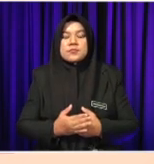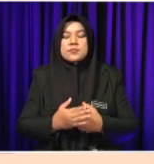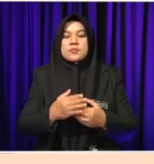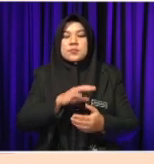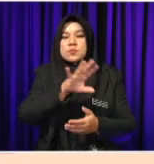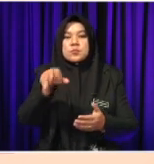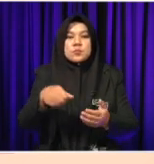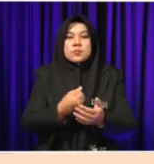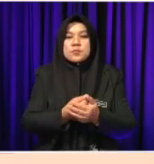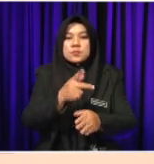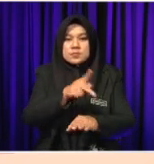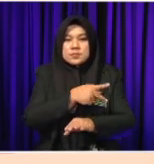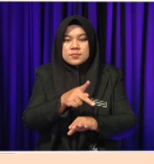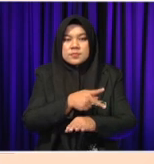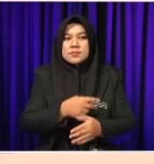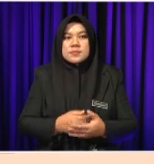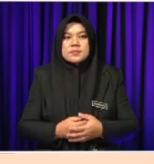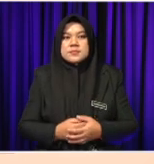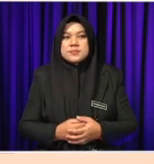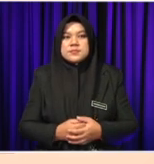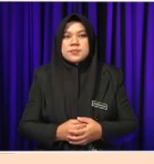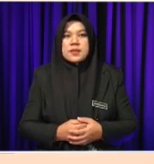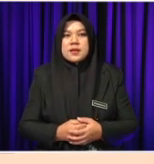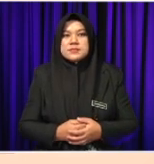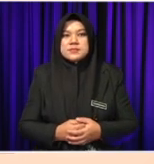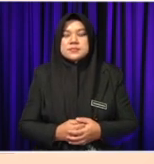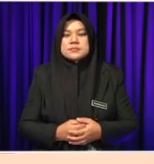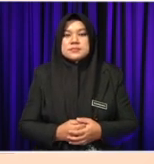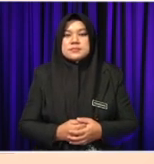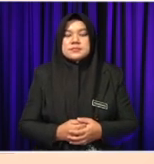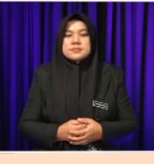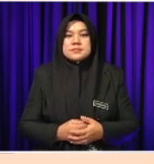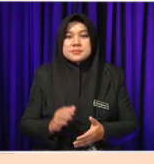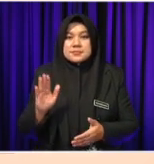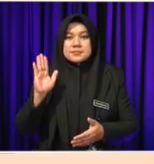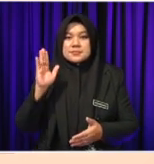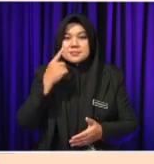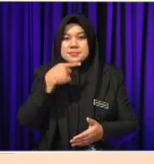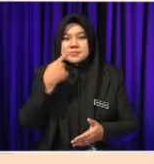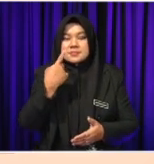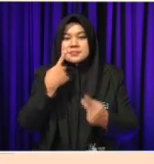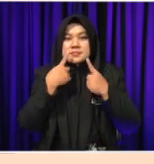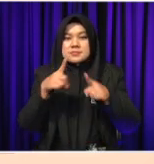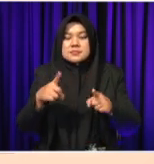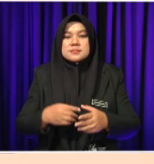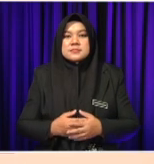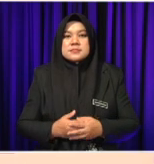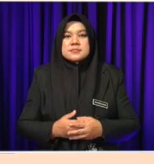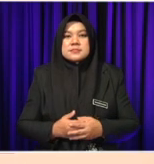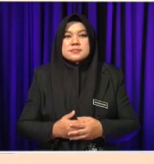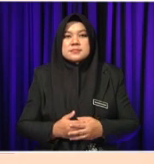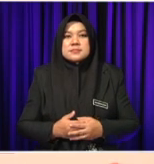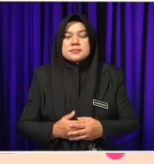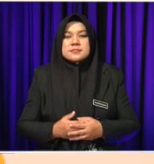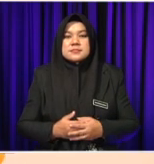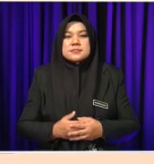whole poem. All right. So who can that be? Is your hand up? Who's next blue to color. Try? Wish and hope